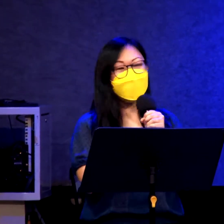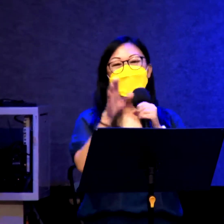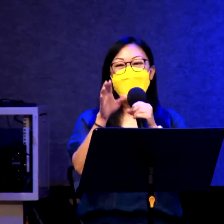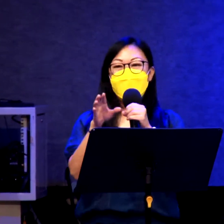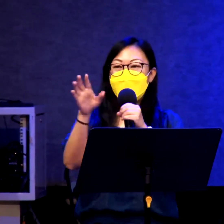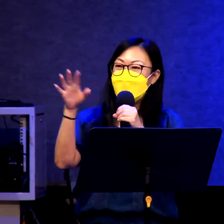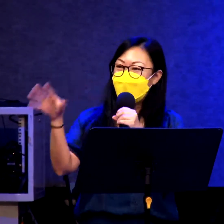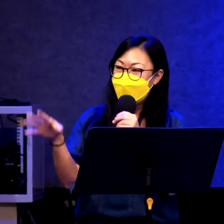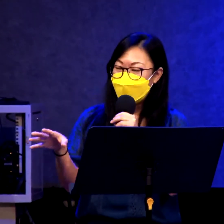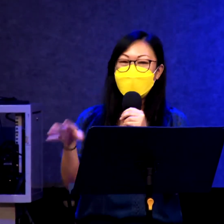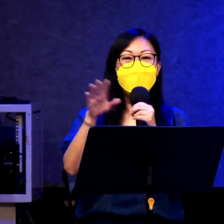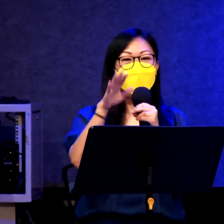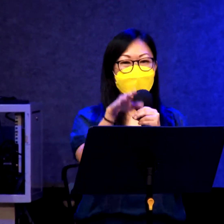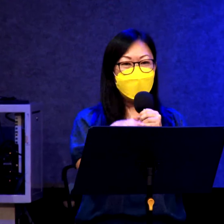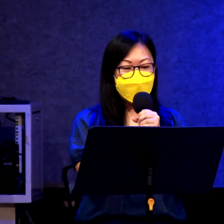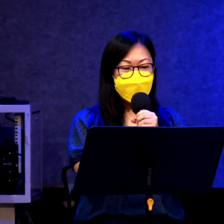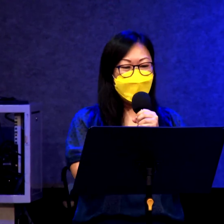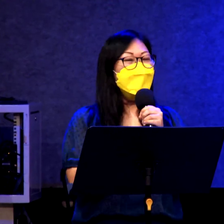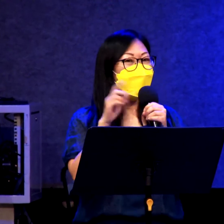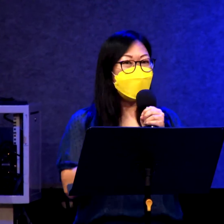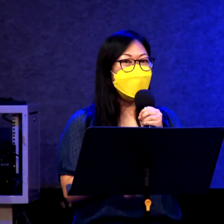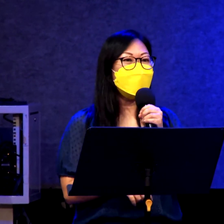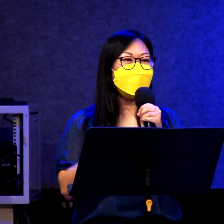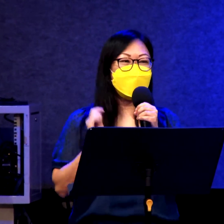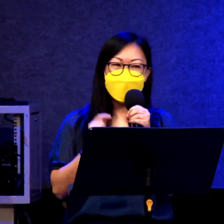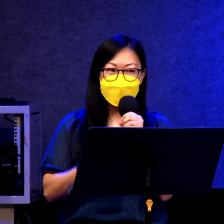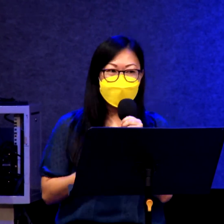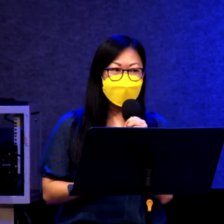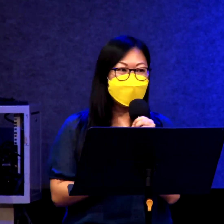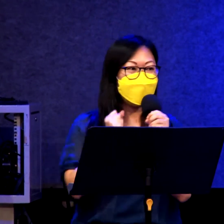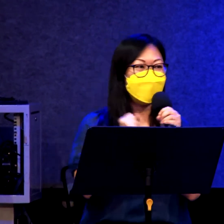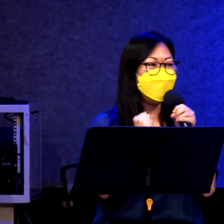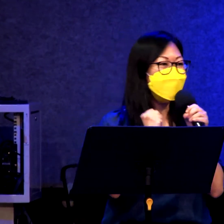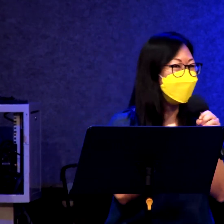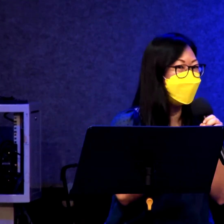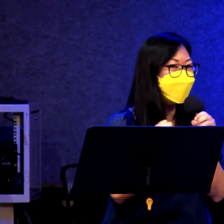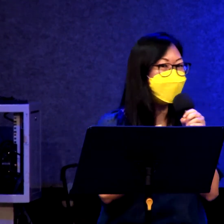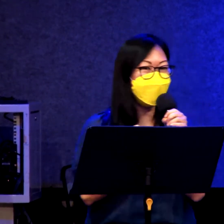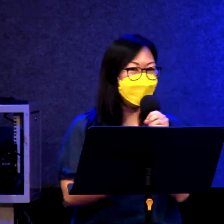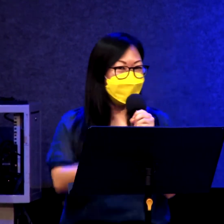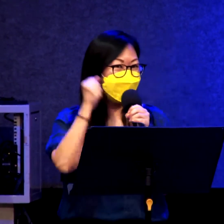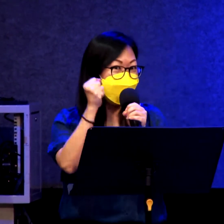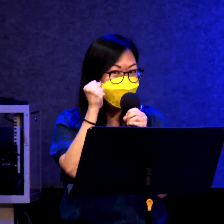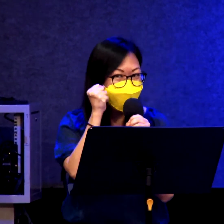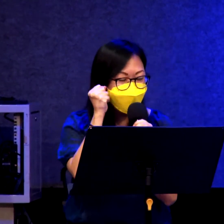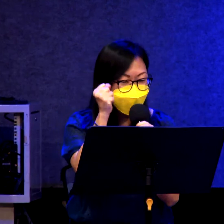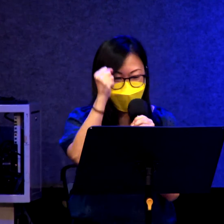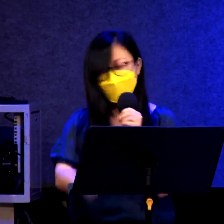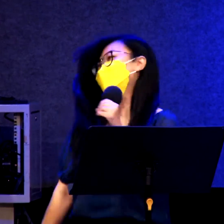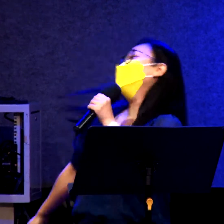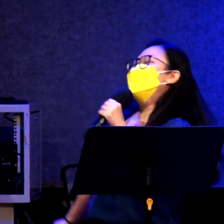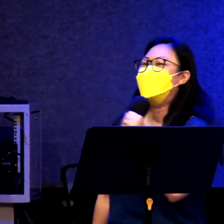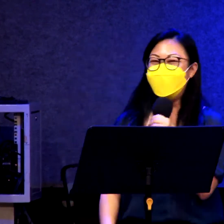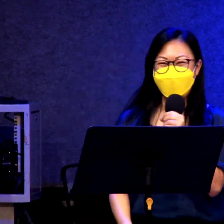space, whether you're here or you're at home, because the first two songs is going to be quite jang, jang, jang.